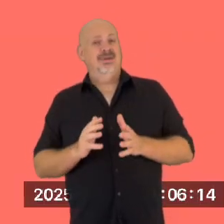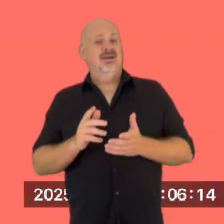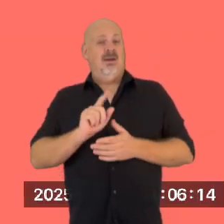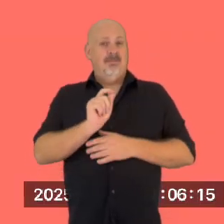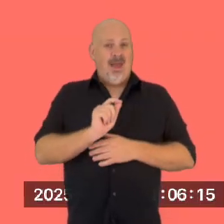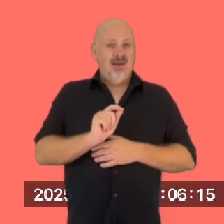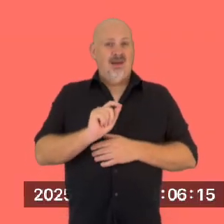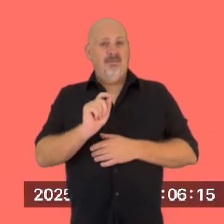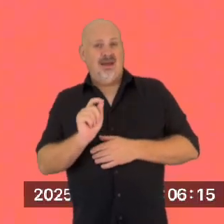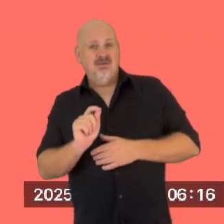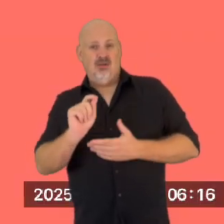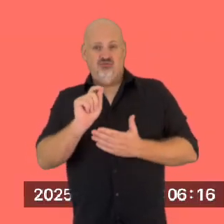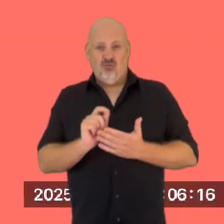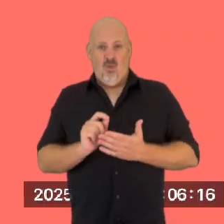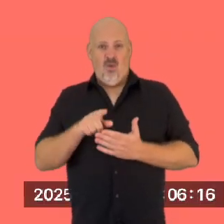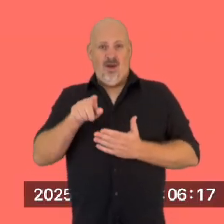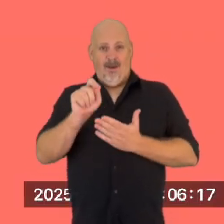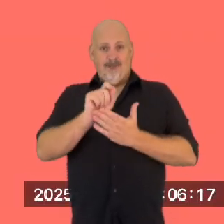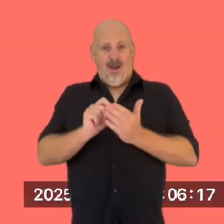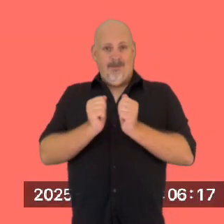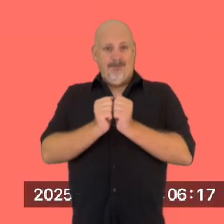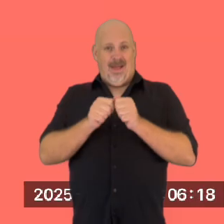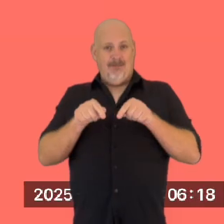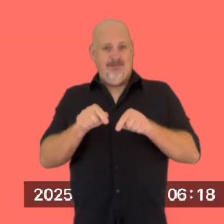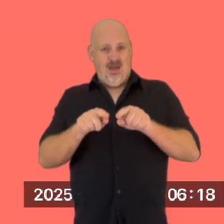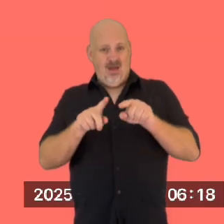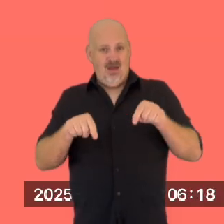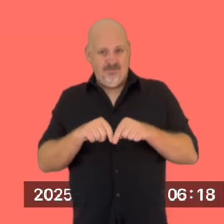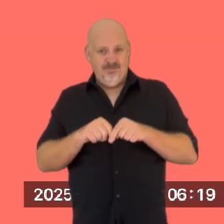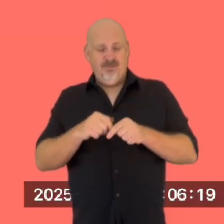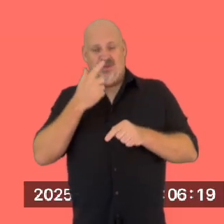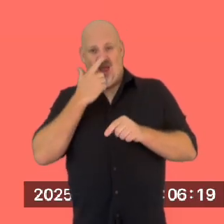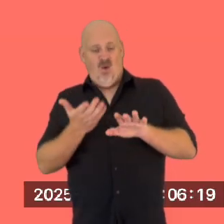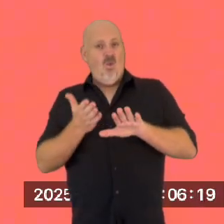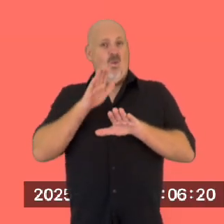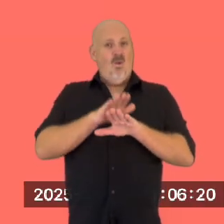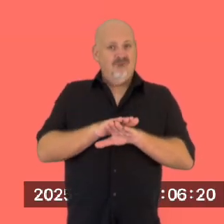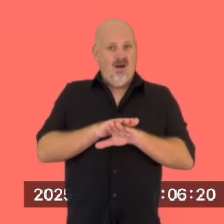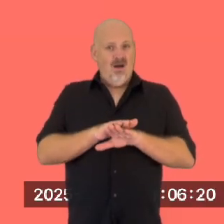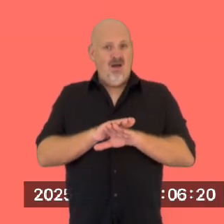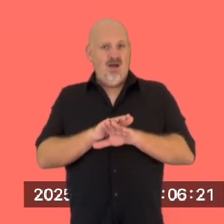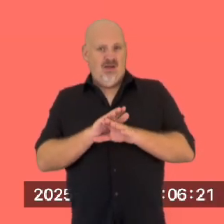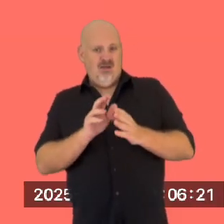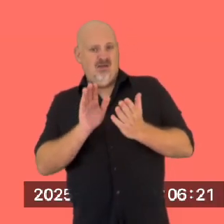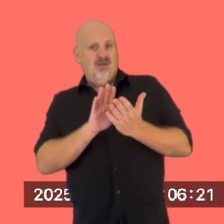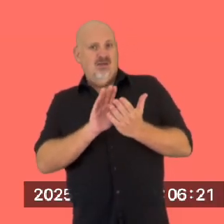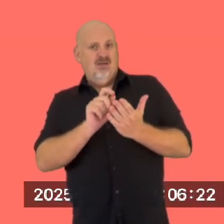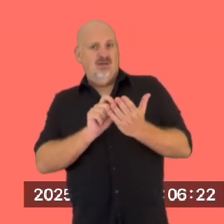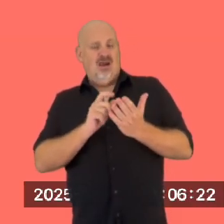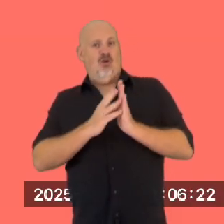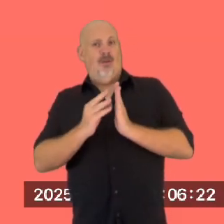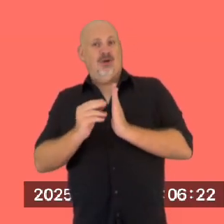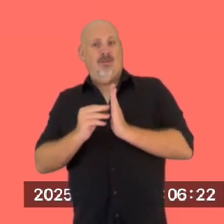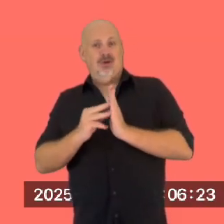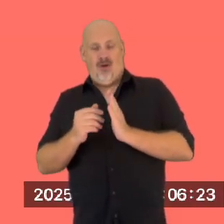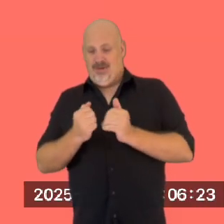done a pencil or pen drawing on the marker paper here, you can then place this over and keep a